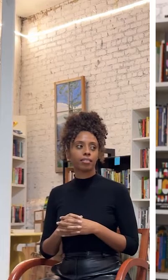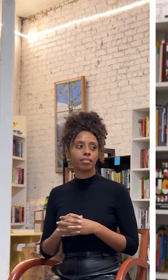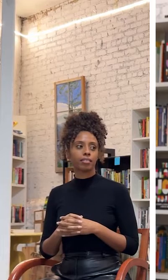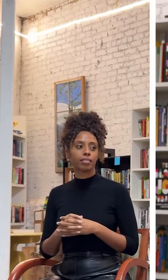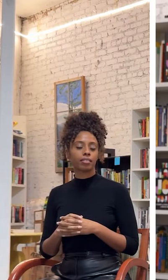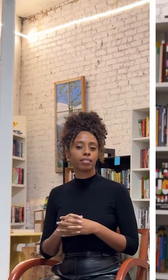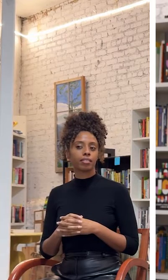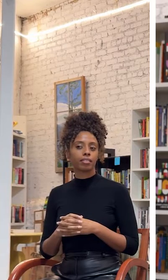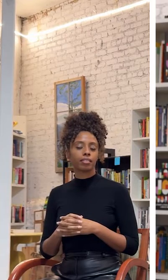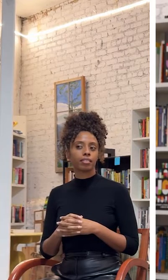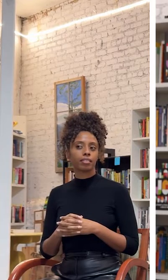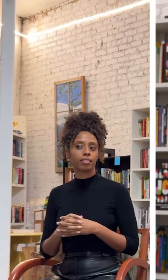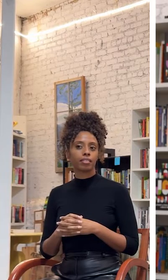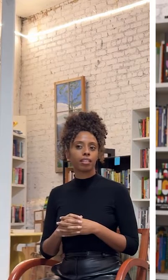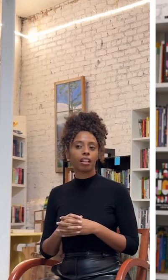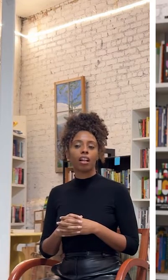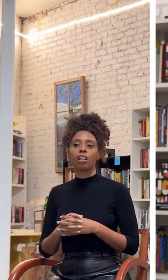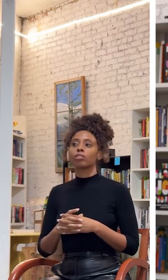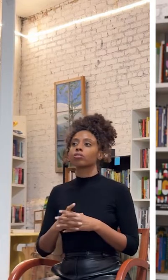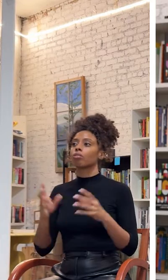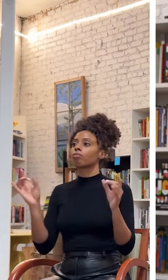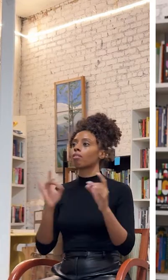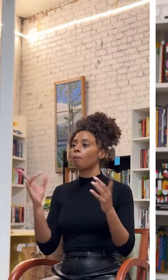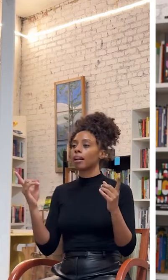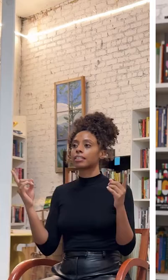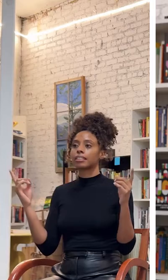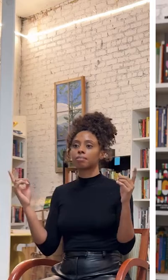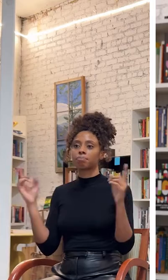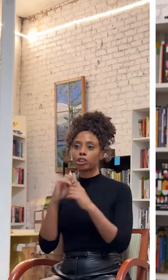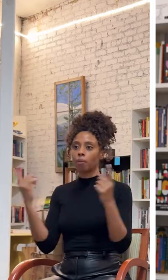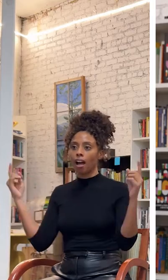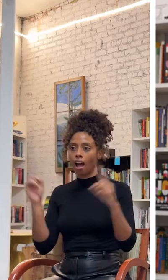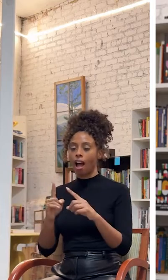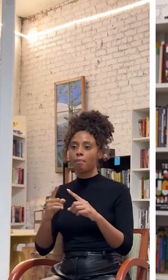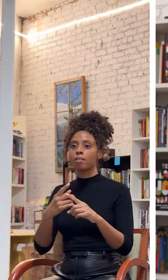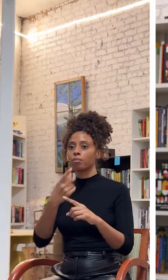a response to a crisis, which is actually often where